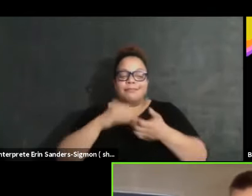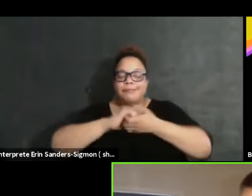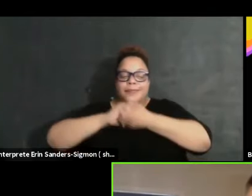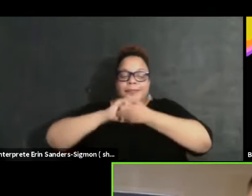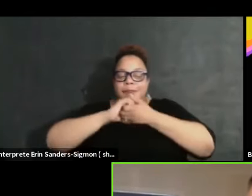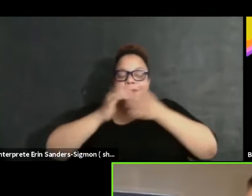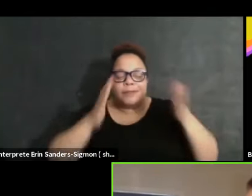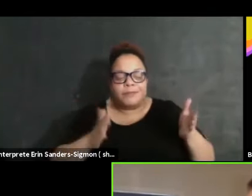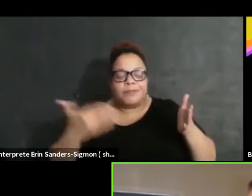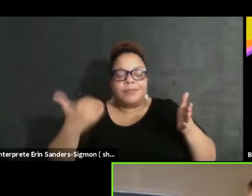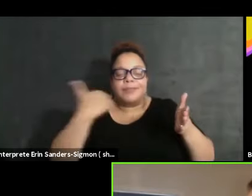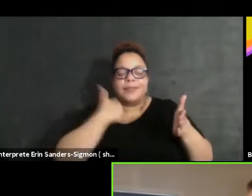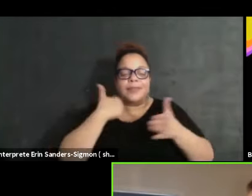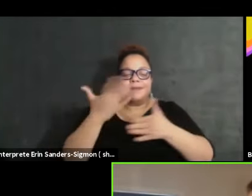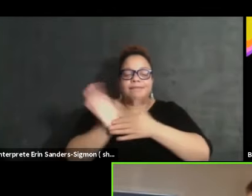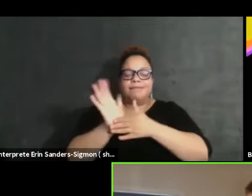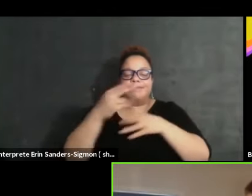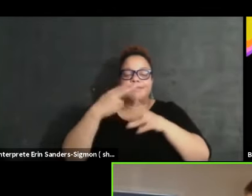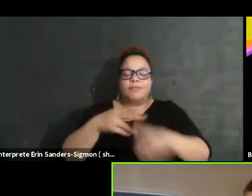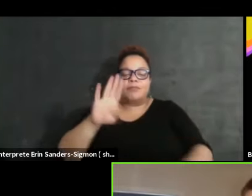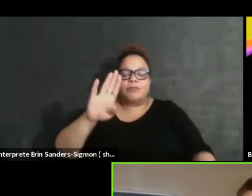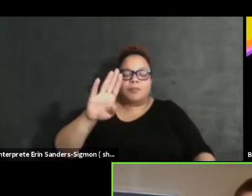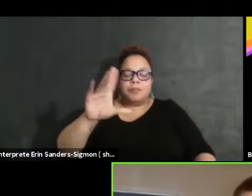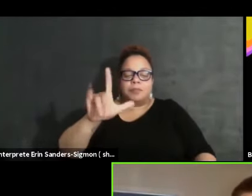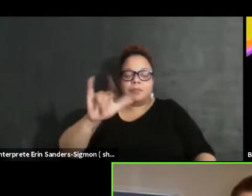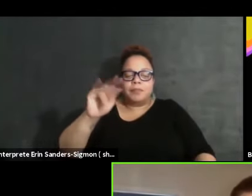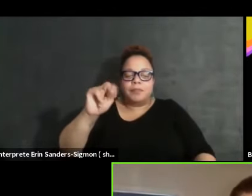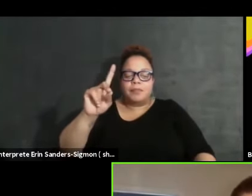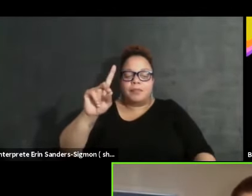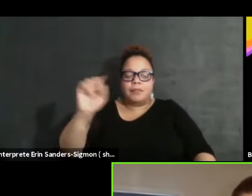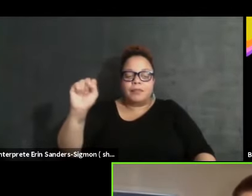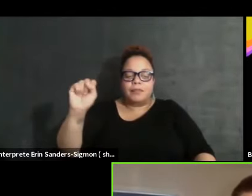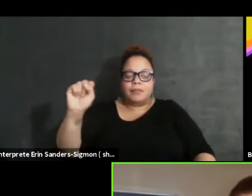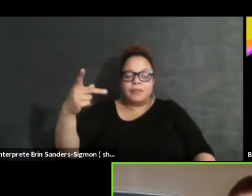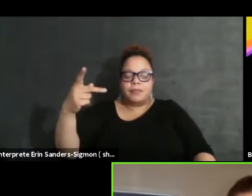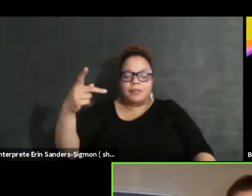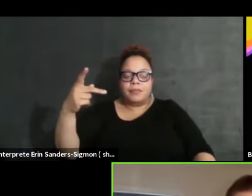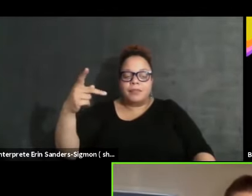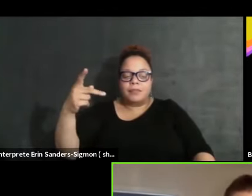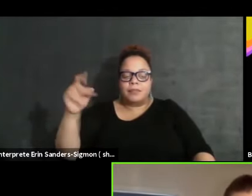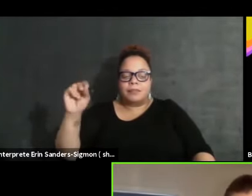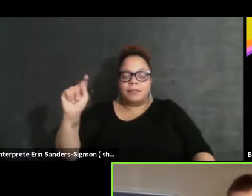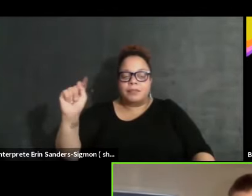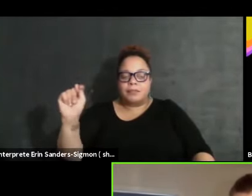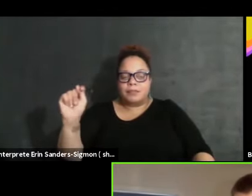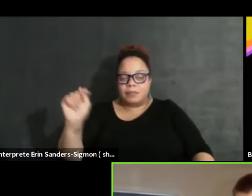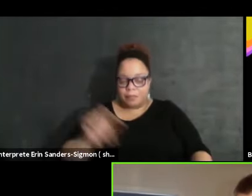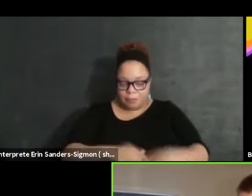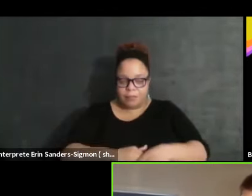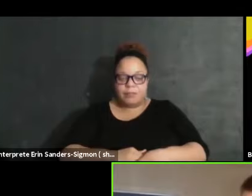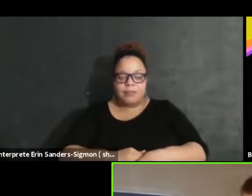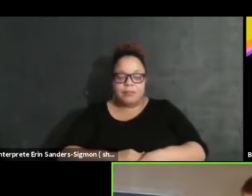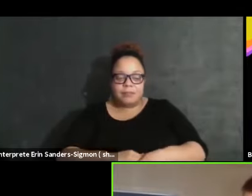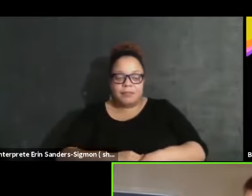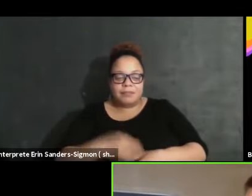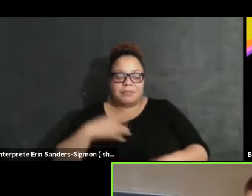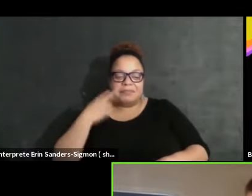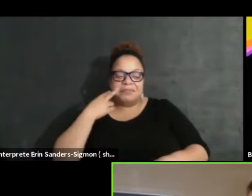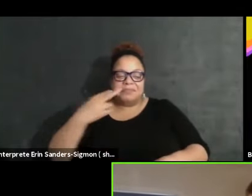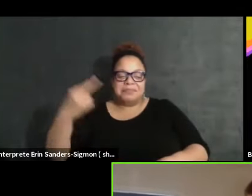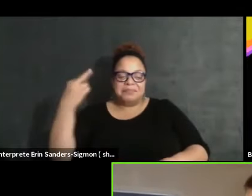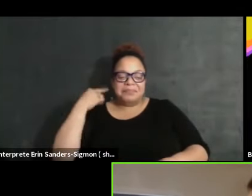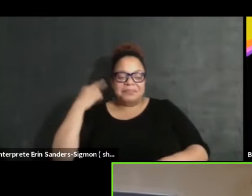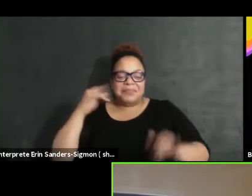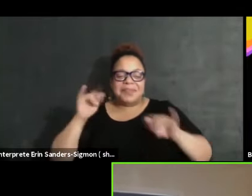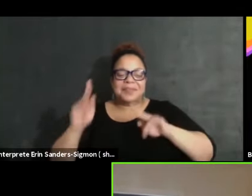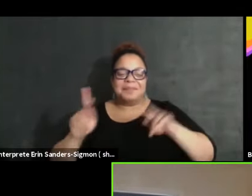conveniently right there over my shoulder. And I always, when I think about that, I always think about like, it was a video from the Brave New Voices tour that some